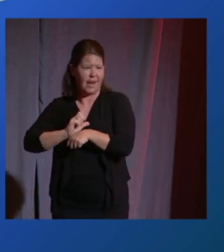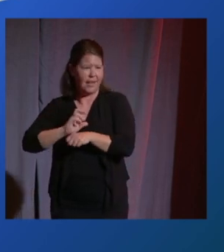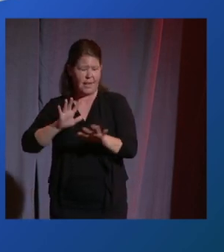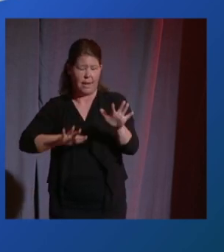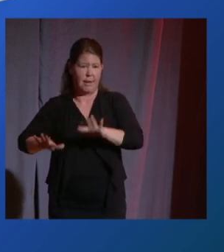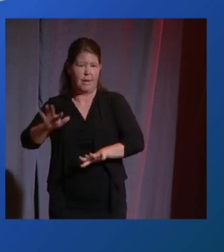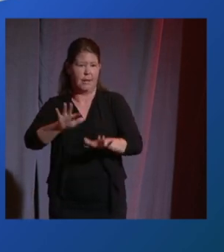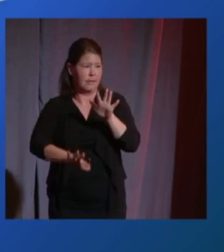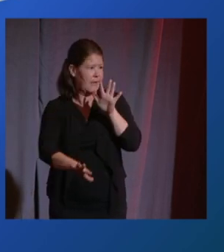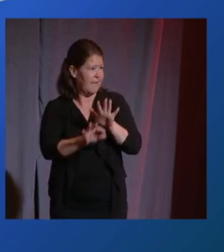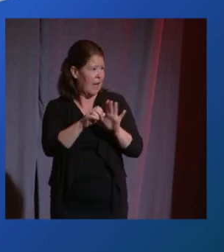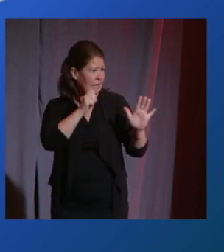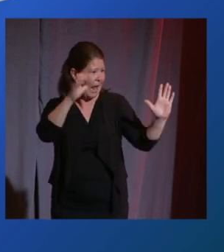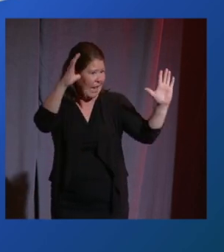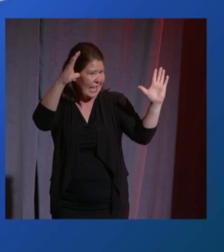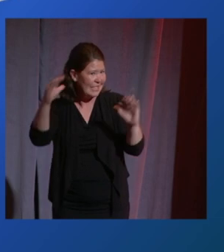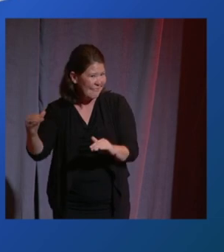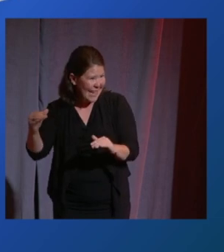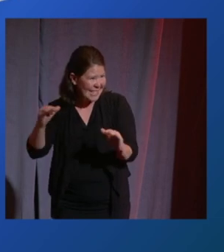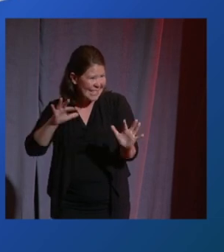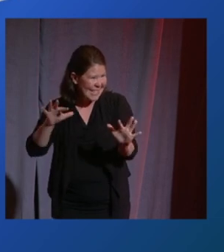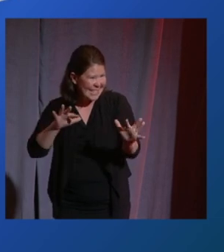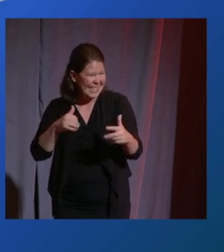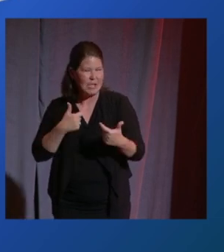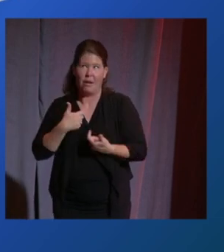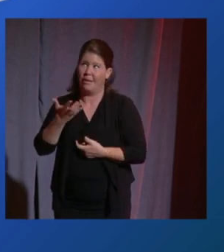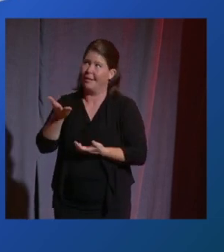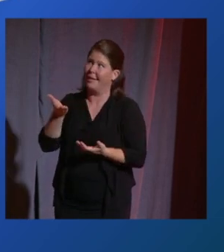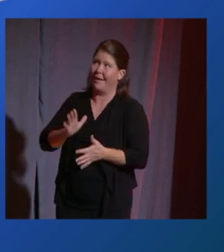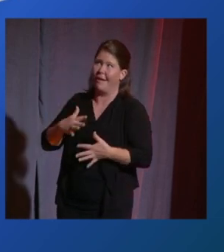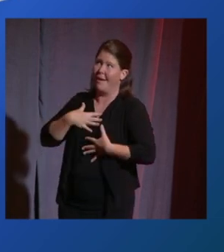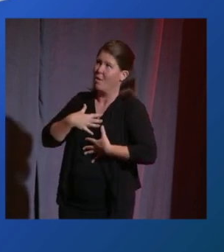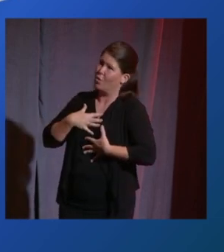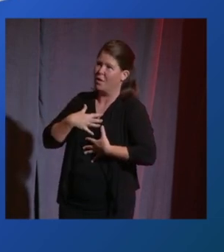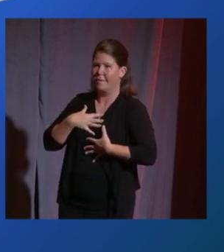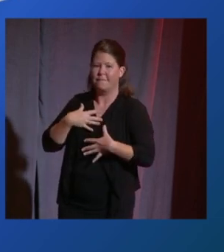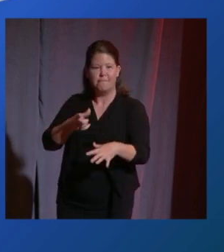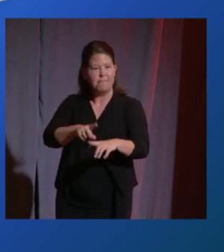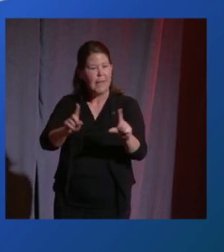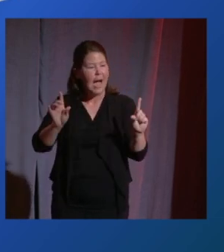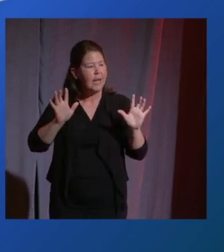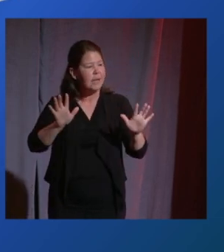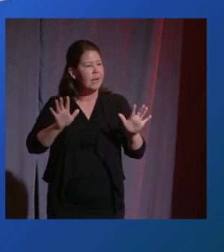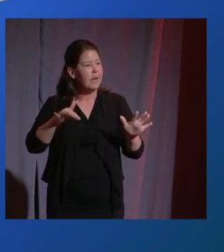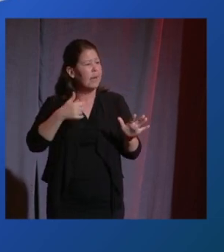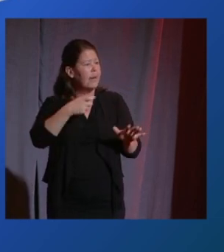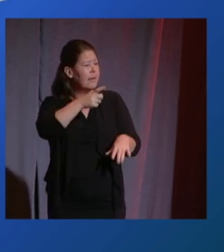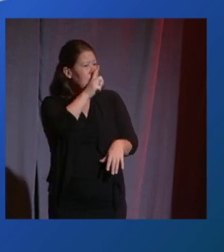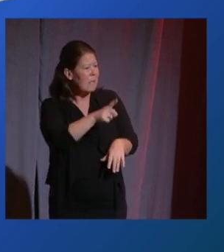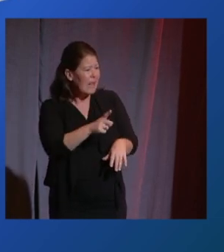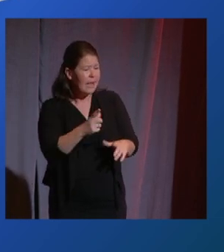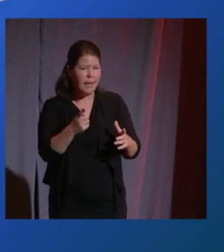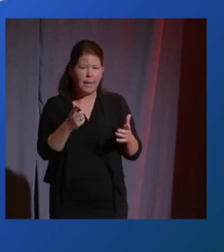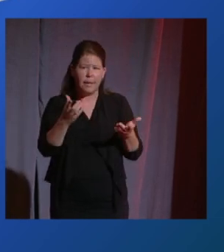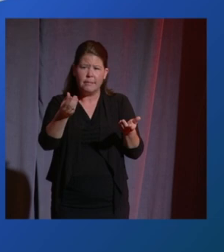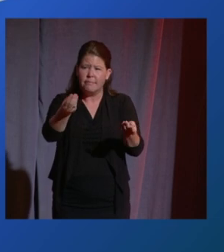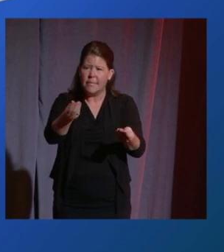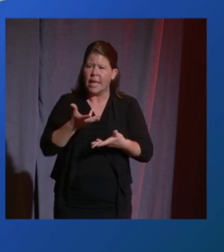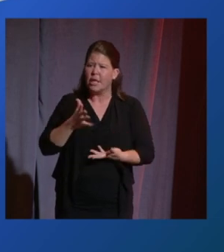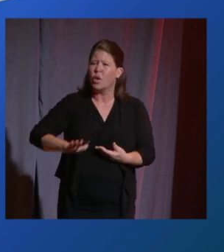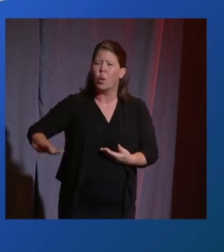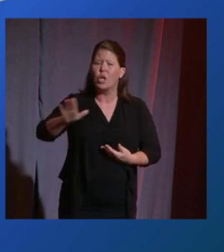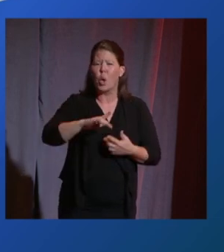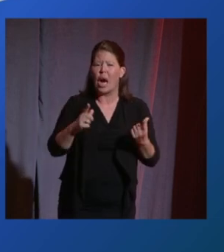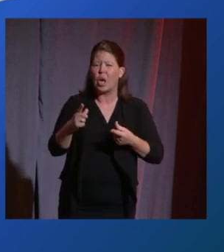start on the opposite side be thinking of your questions please use the app to um let us know what you're curious about